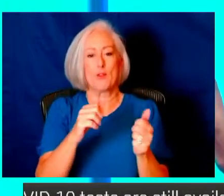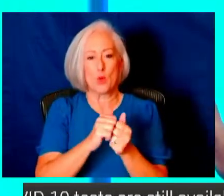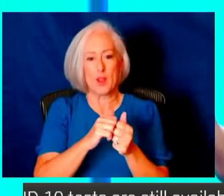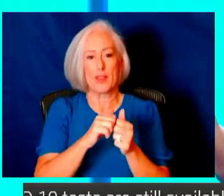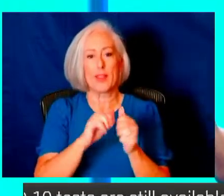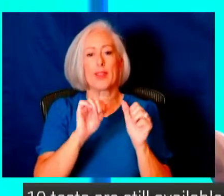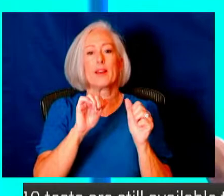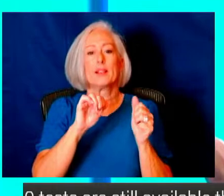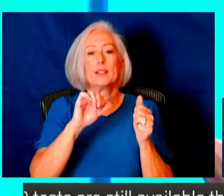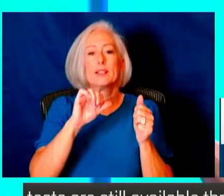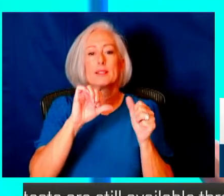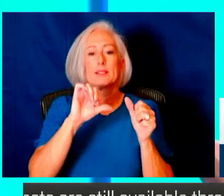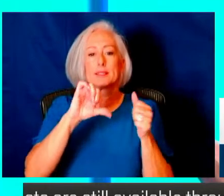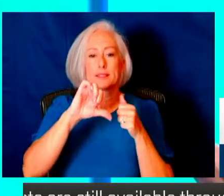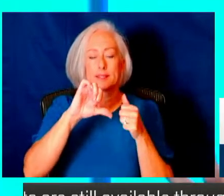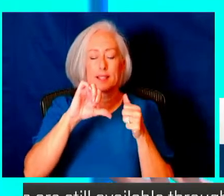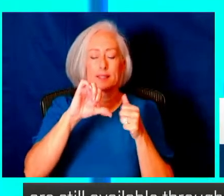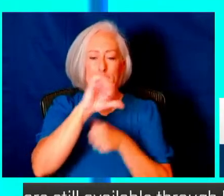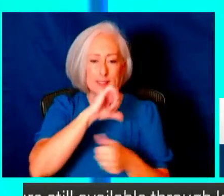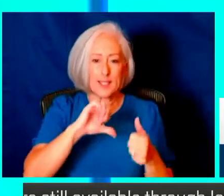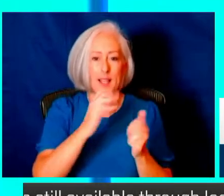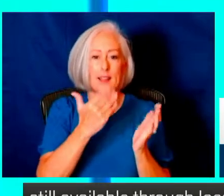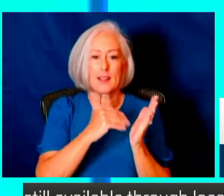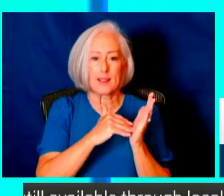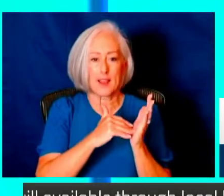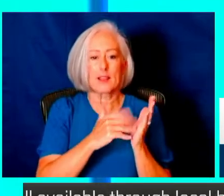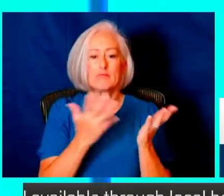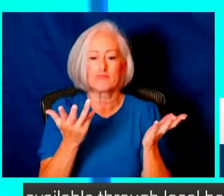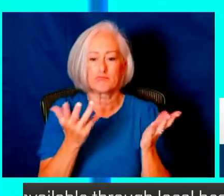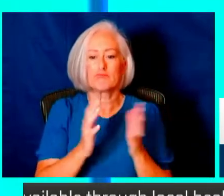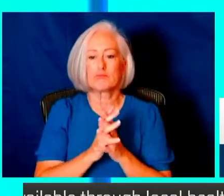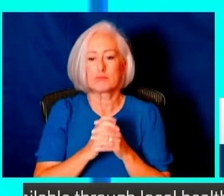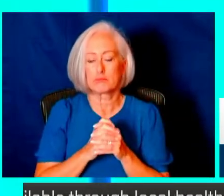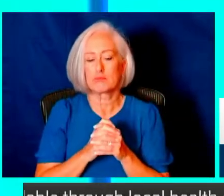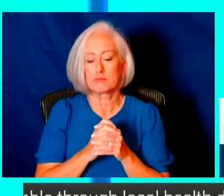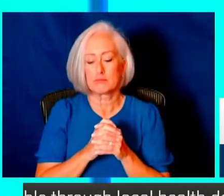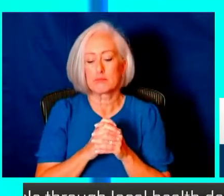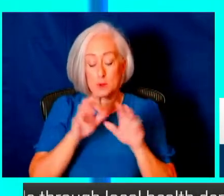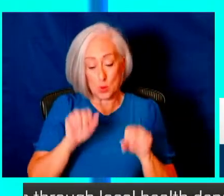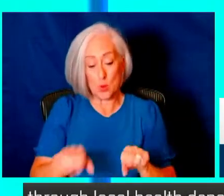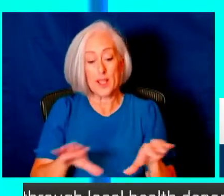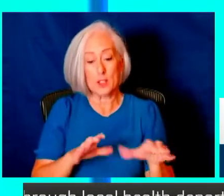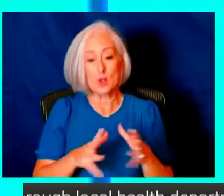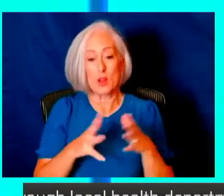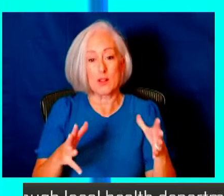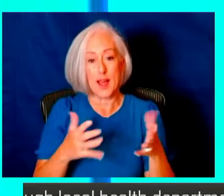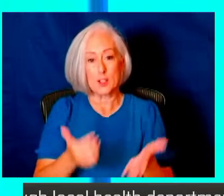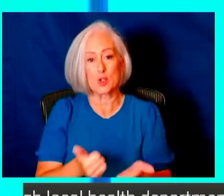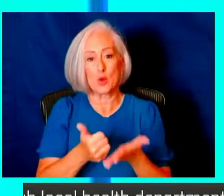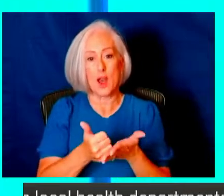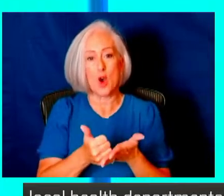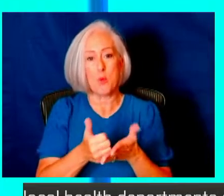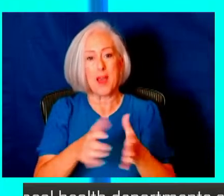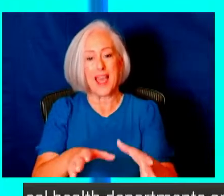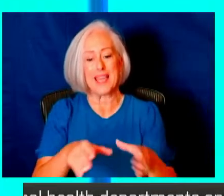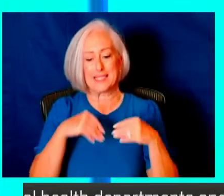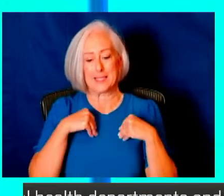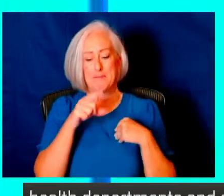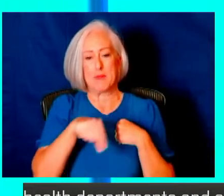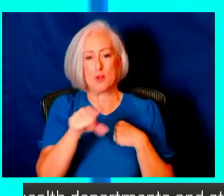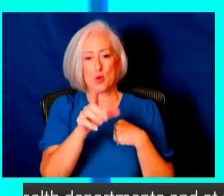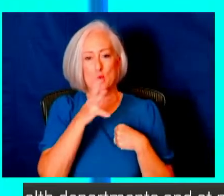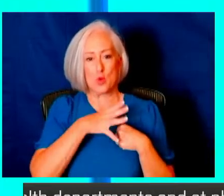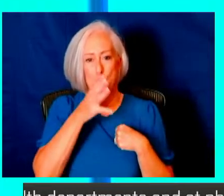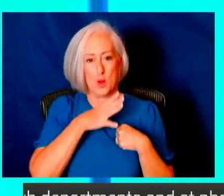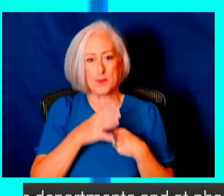to receive women who've come back into our community. And I think one